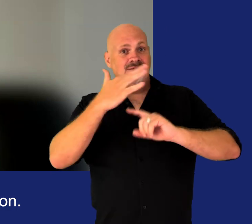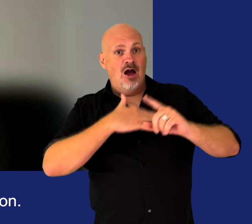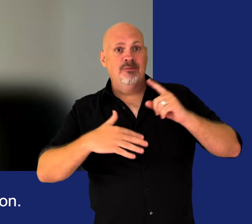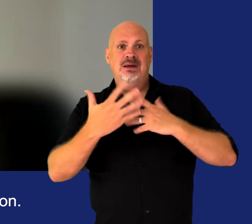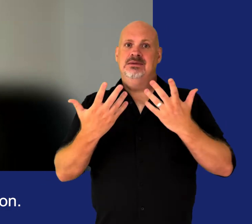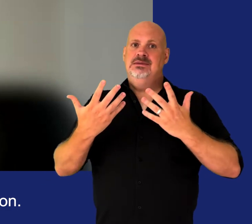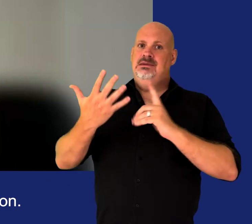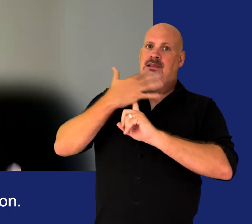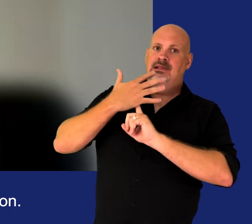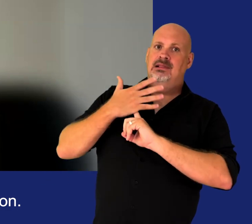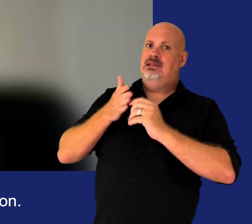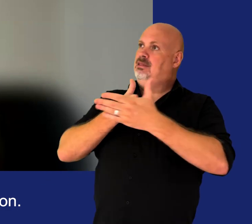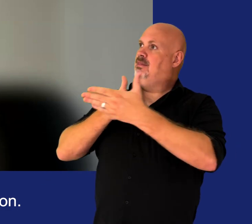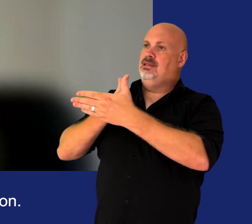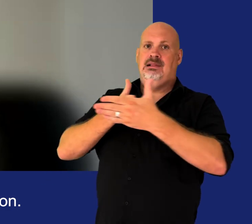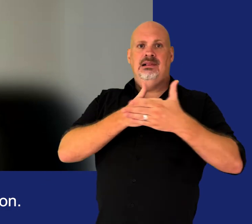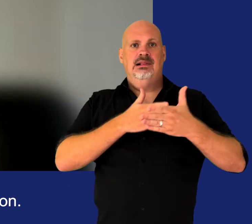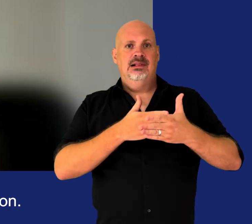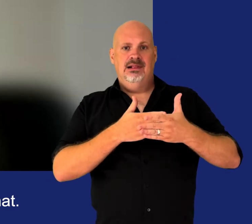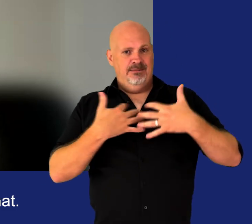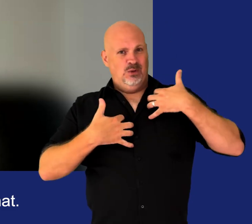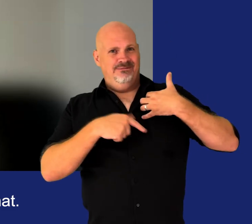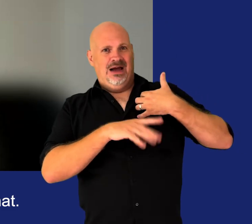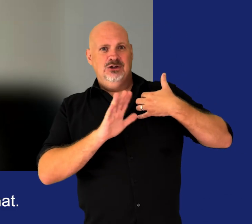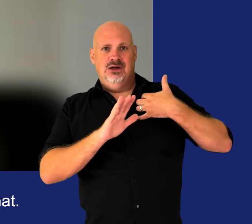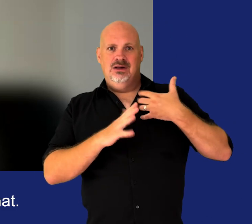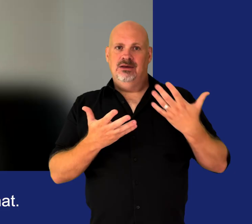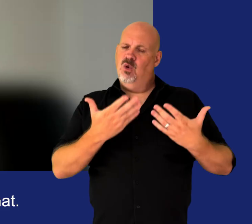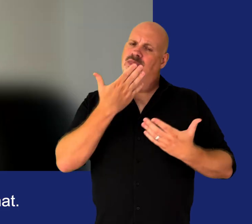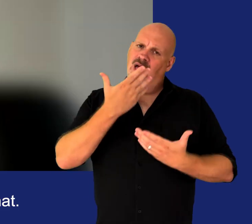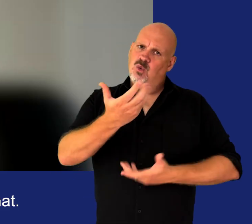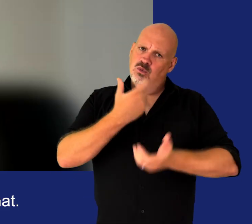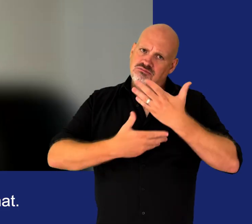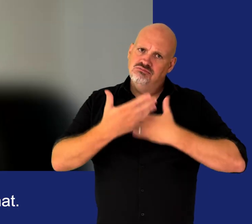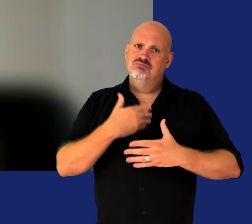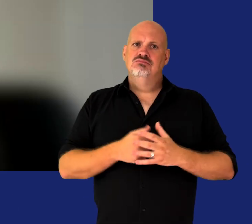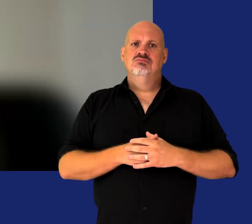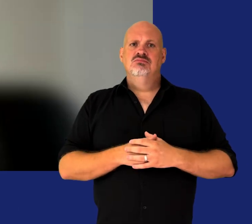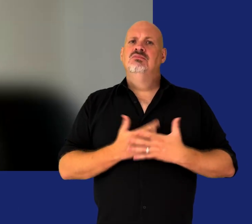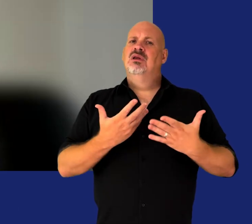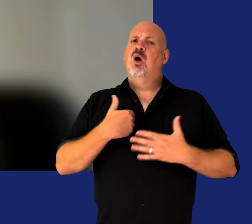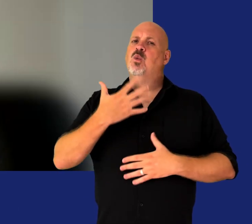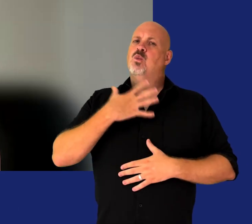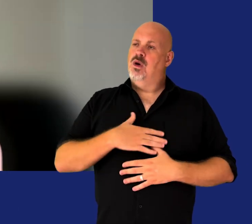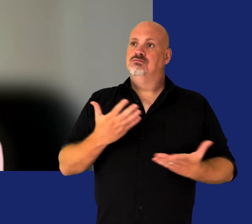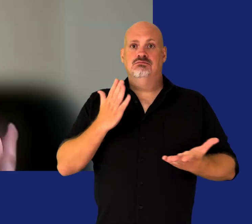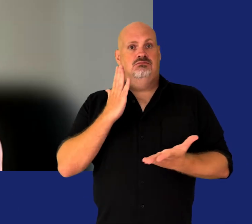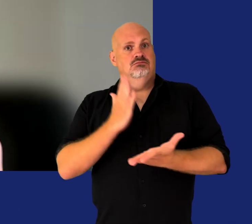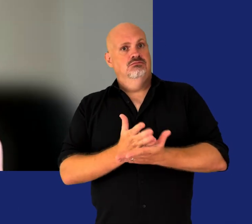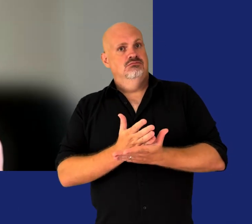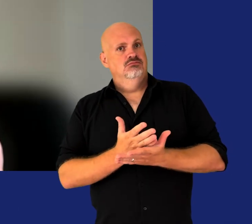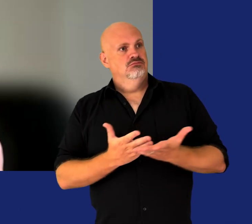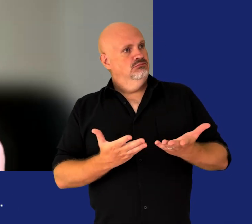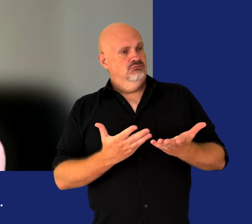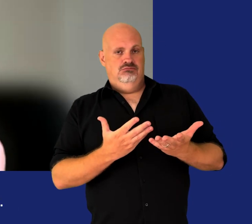and systemic rather than just simply about motivation. So thank you for taking us through that. So what we'd like to do now is to bring it